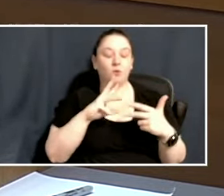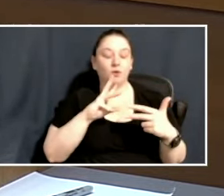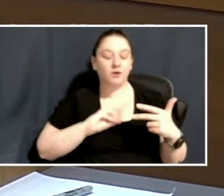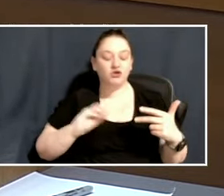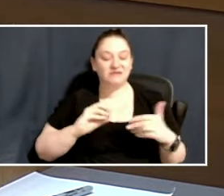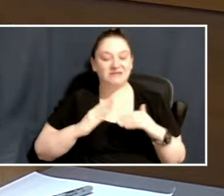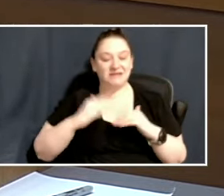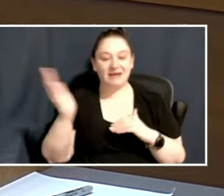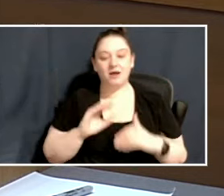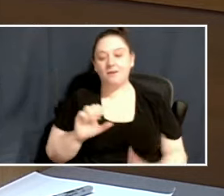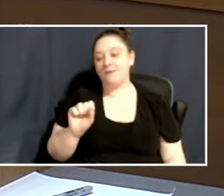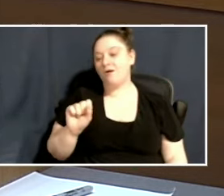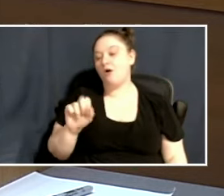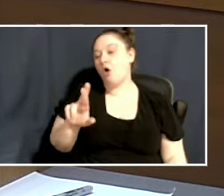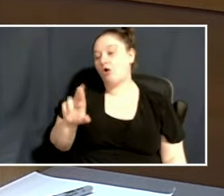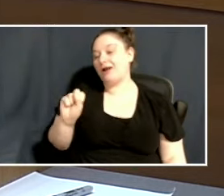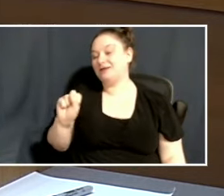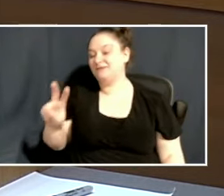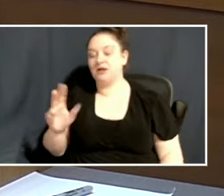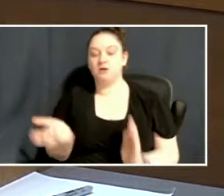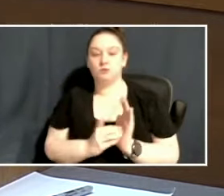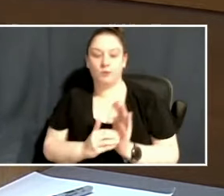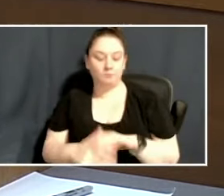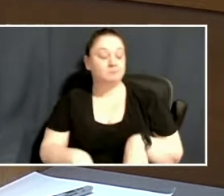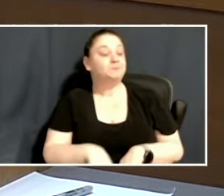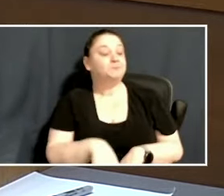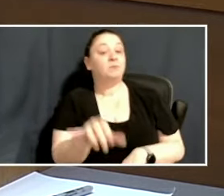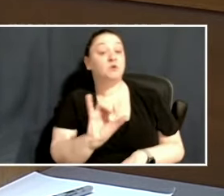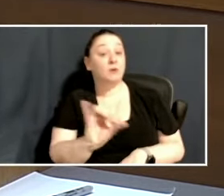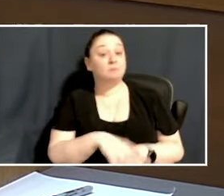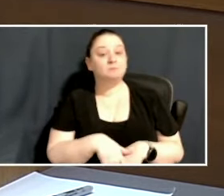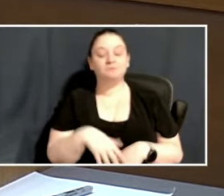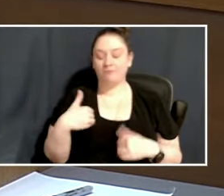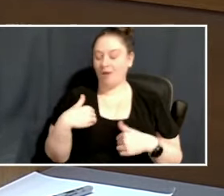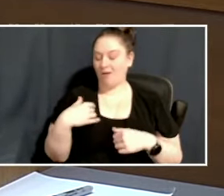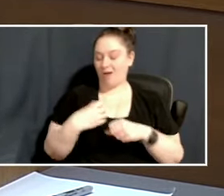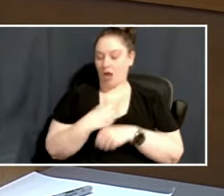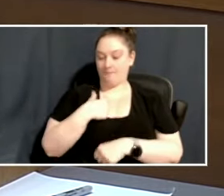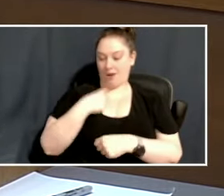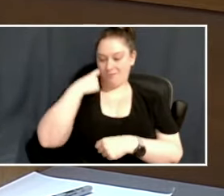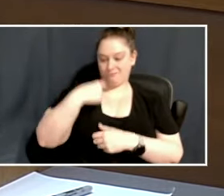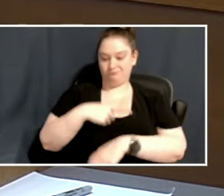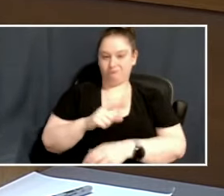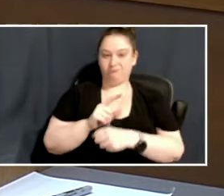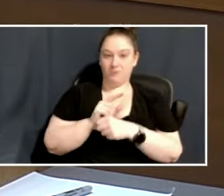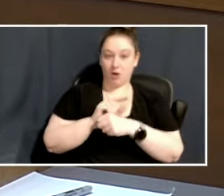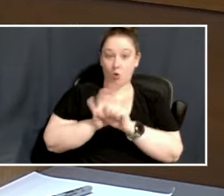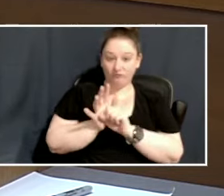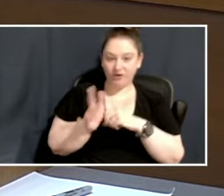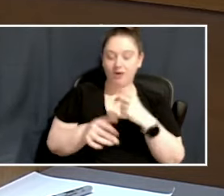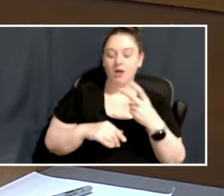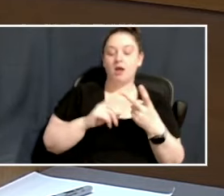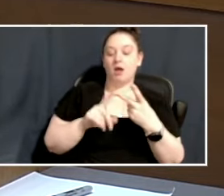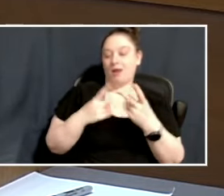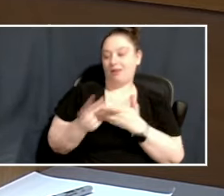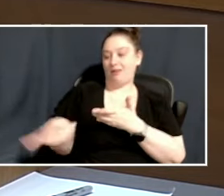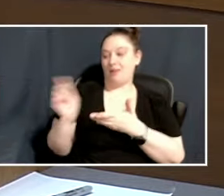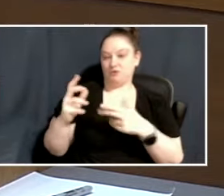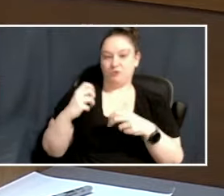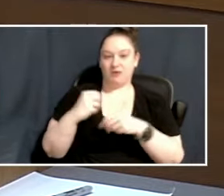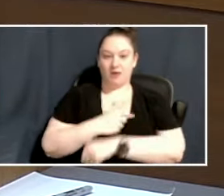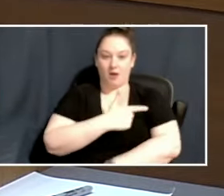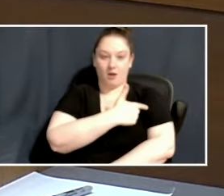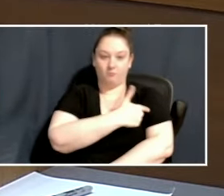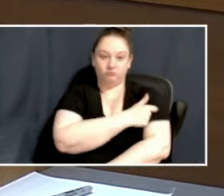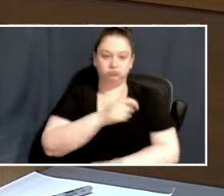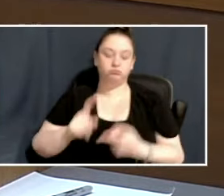my my COVID shot today, and I got my influenza shot last week at my primary care doctor's office. So I just want to remind people to do that.